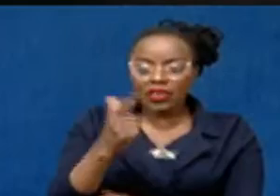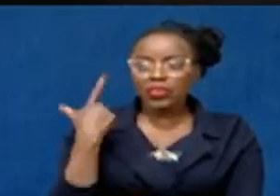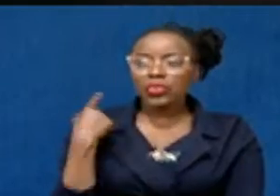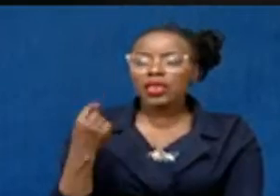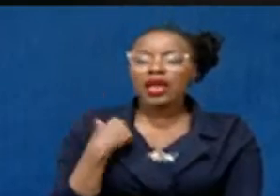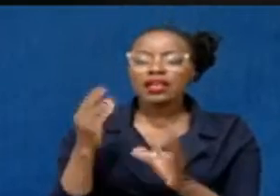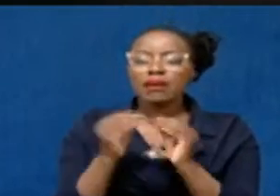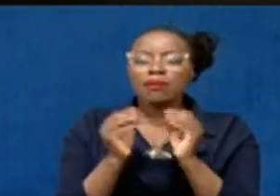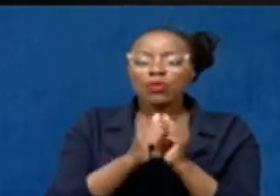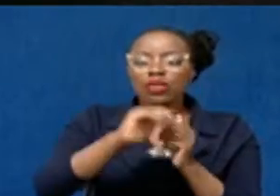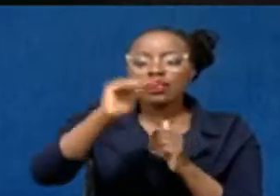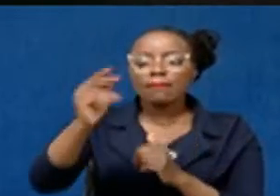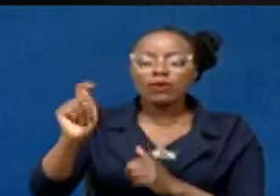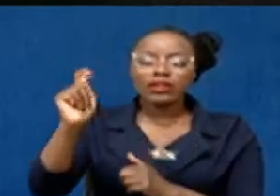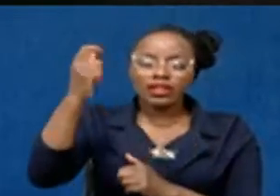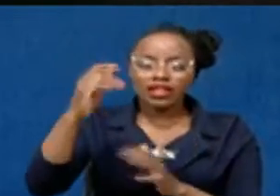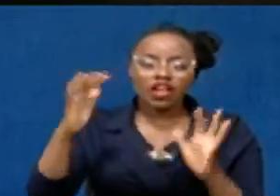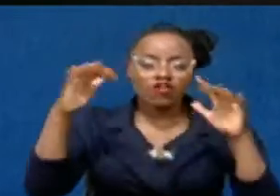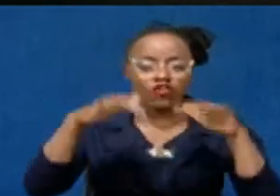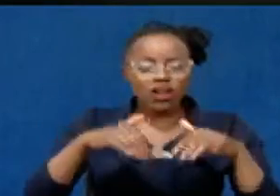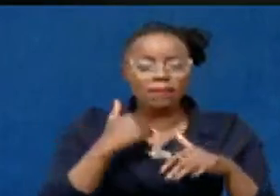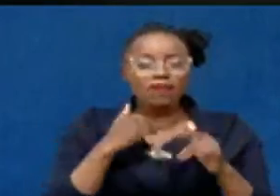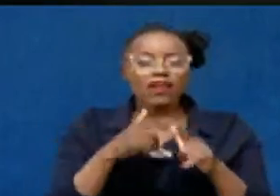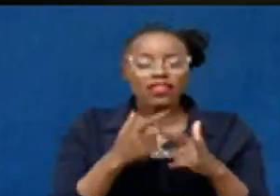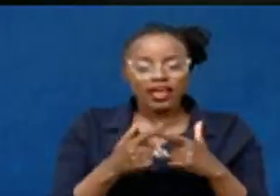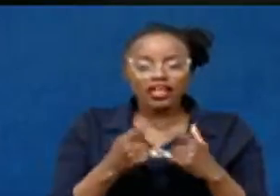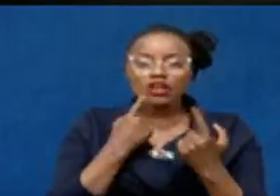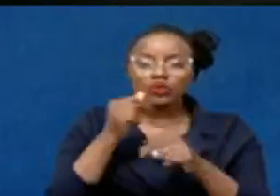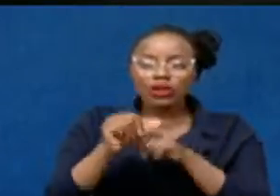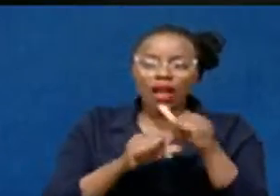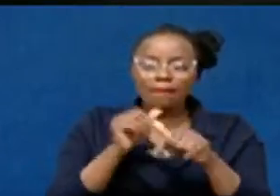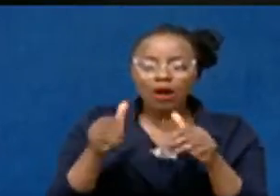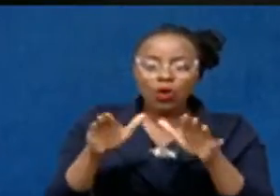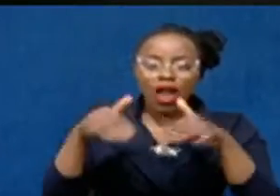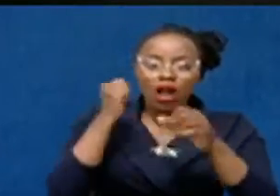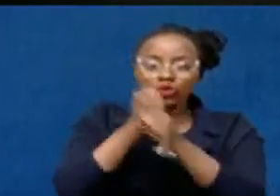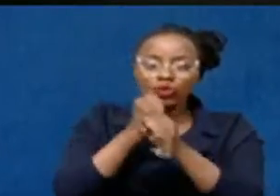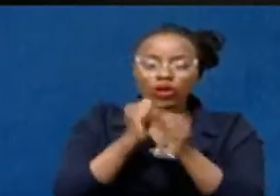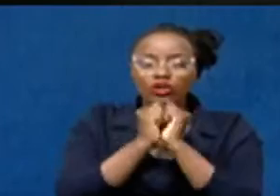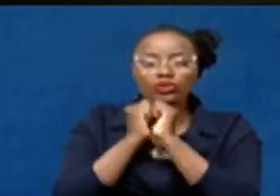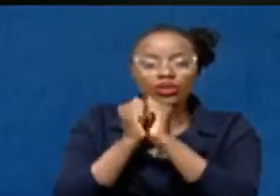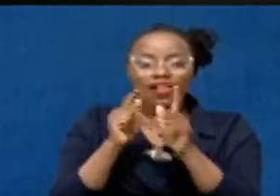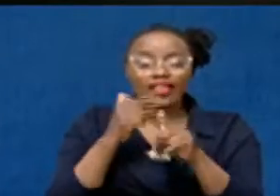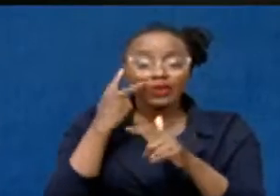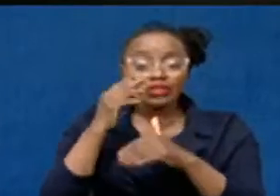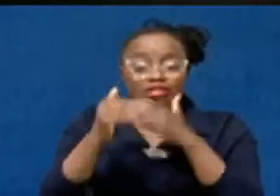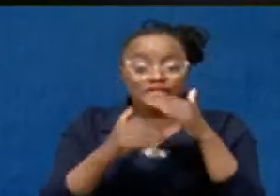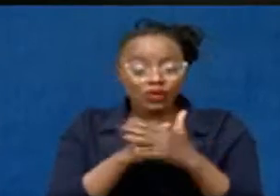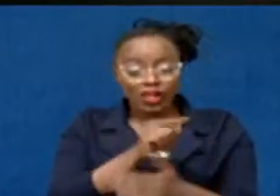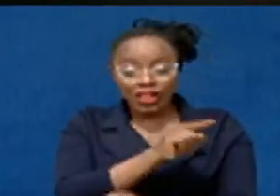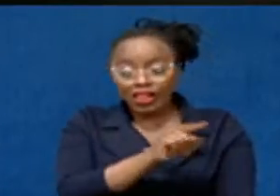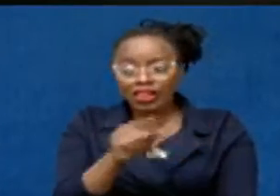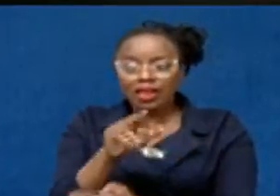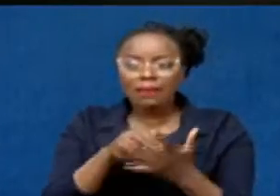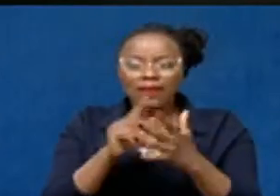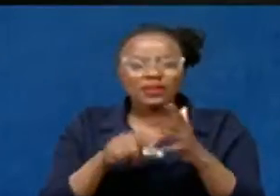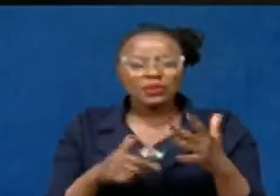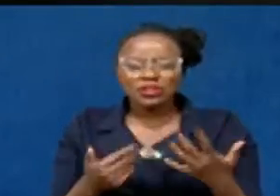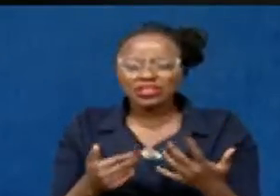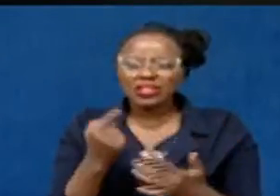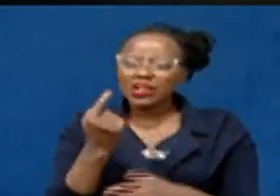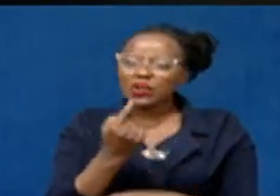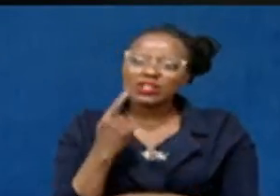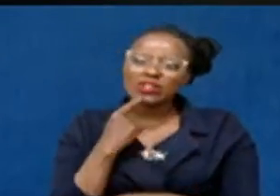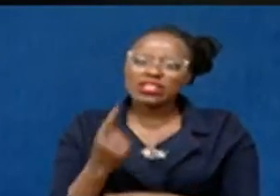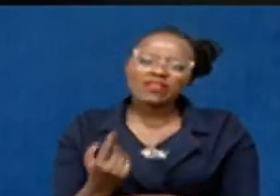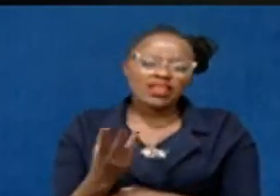day had a meeting with the Mount Kenya Forum. Yes, yeah. And then, you know, talking of ways to work together. And then you see all of this. So just to